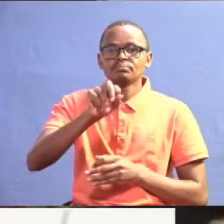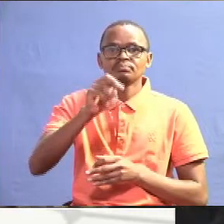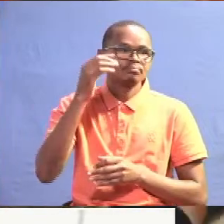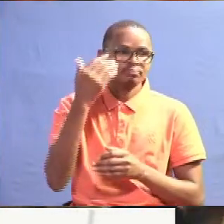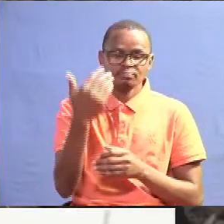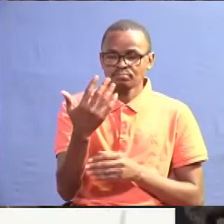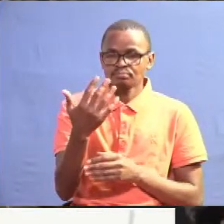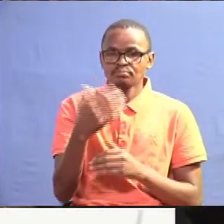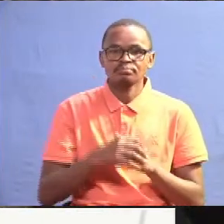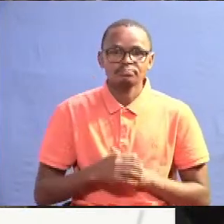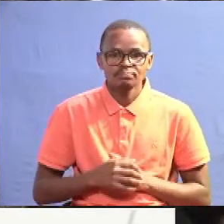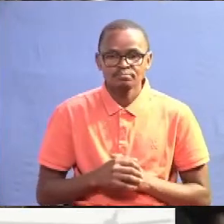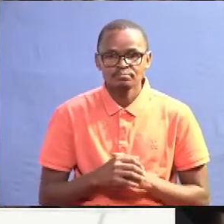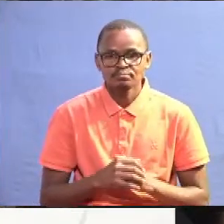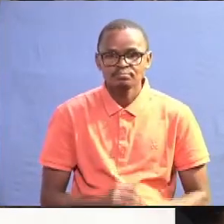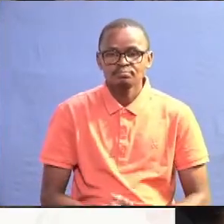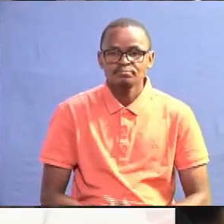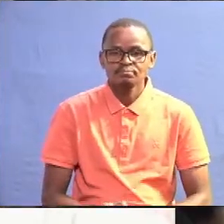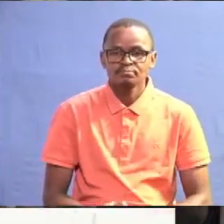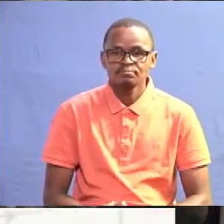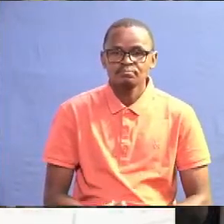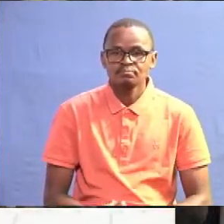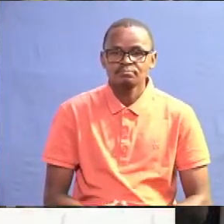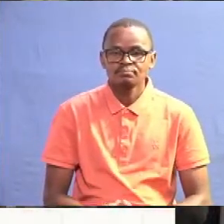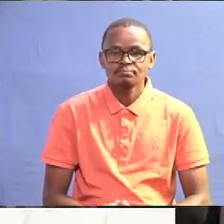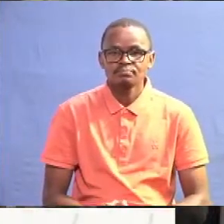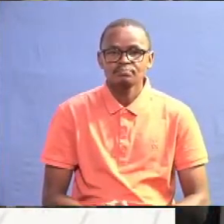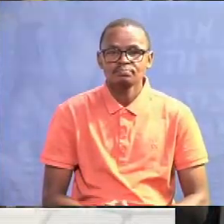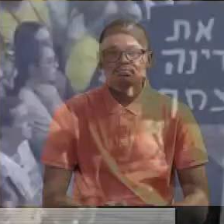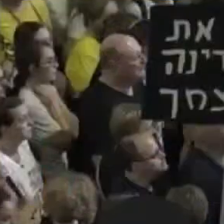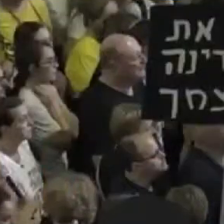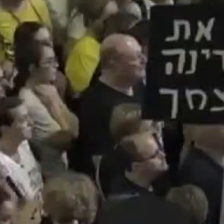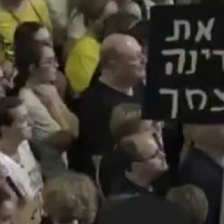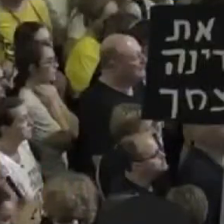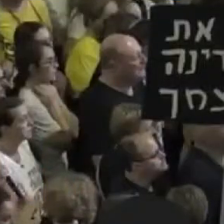hands. Linda Gradstein, VOA News, Tel Aviv.